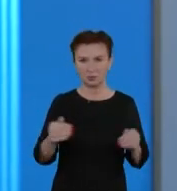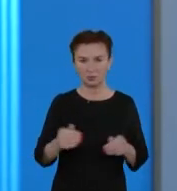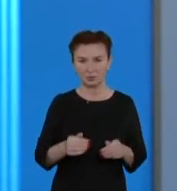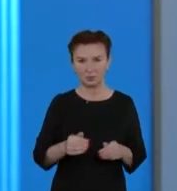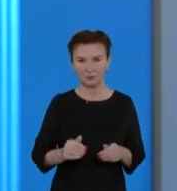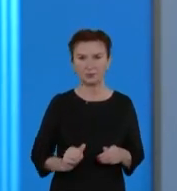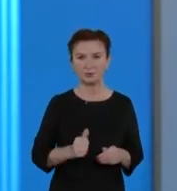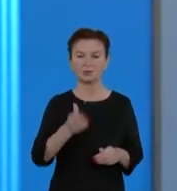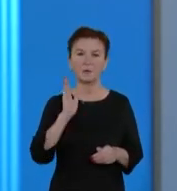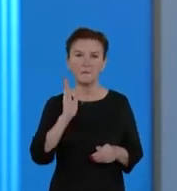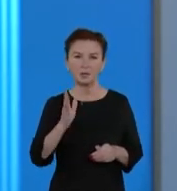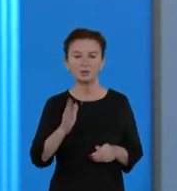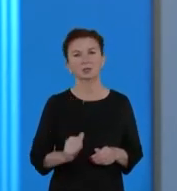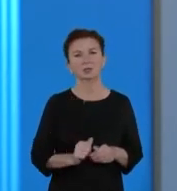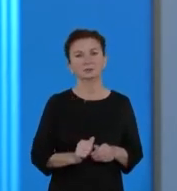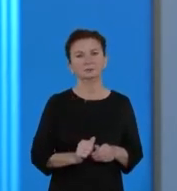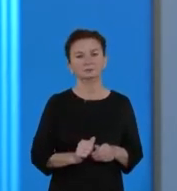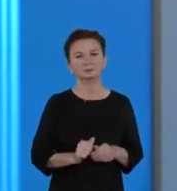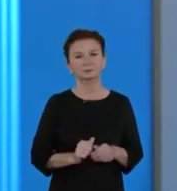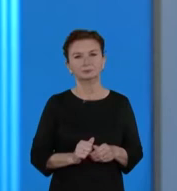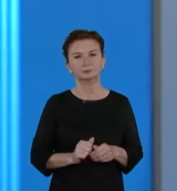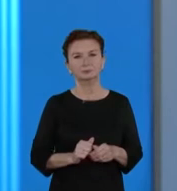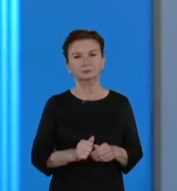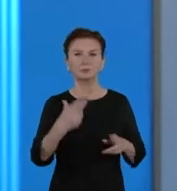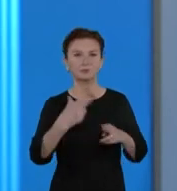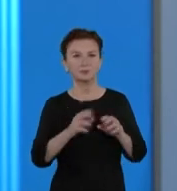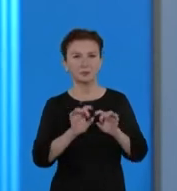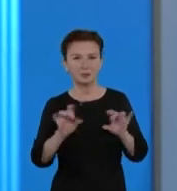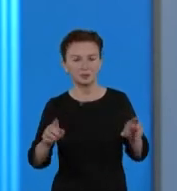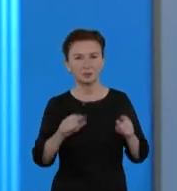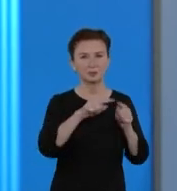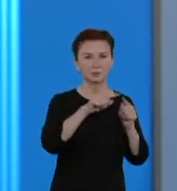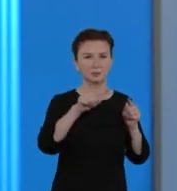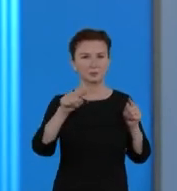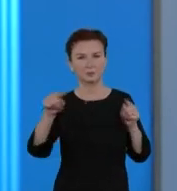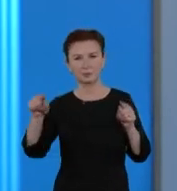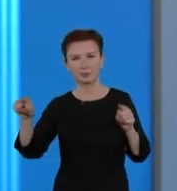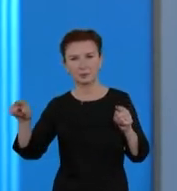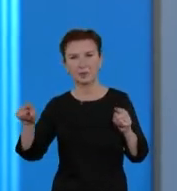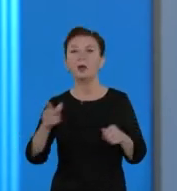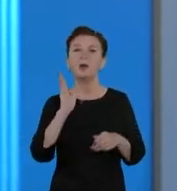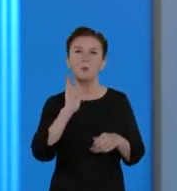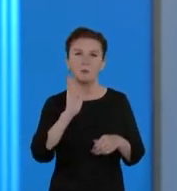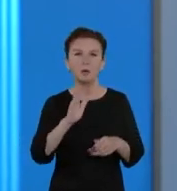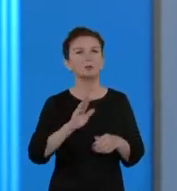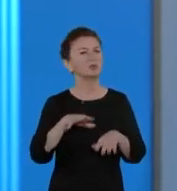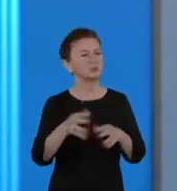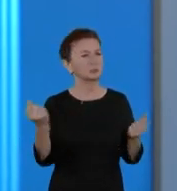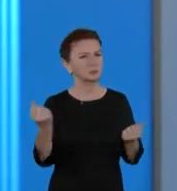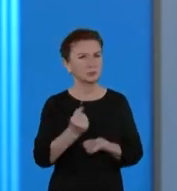will have between 13 and 15,000 infections during the next week. This means that the next week will be crucial.